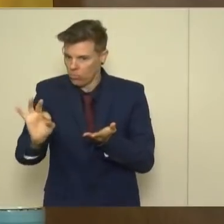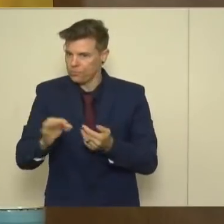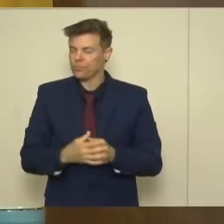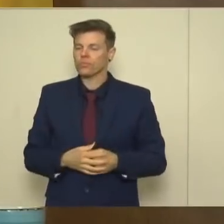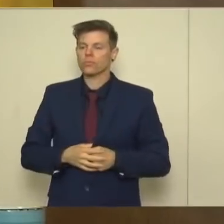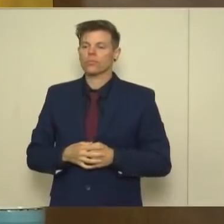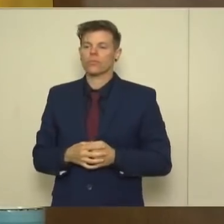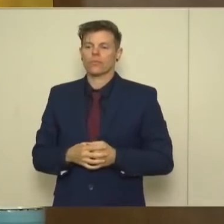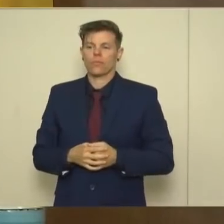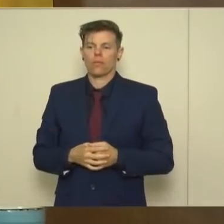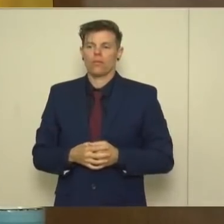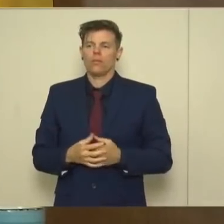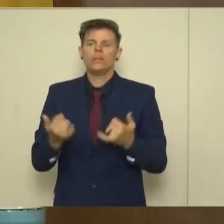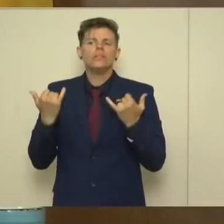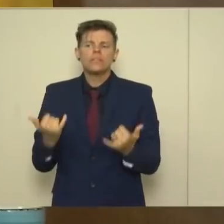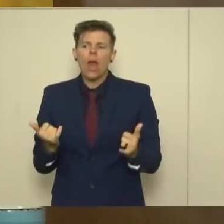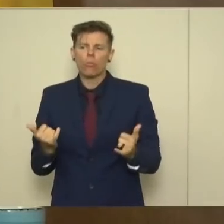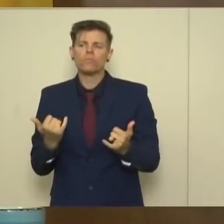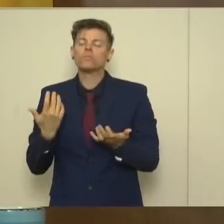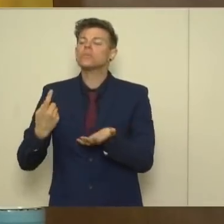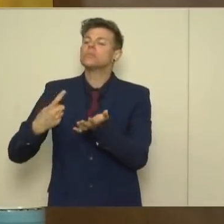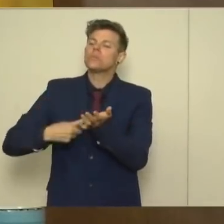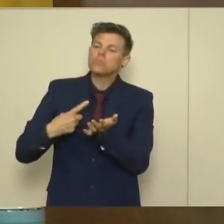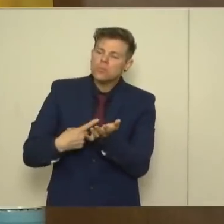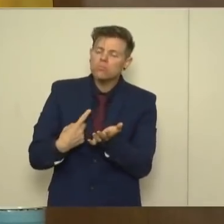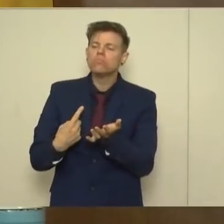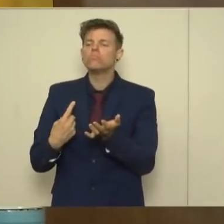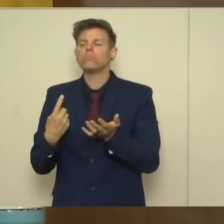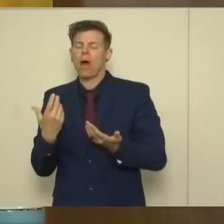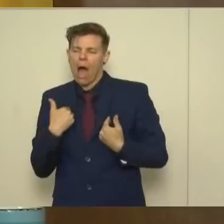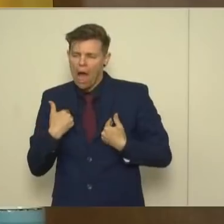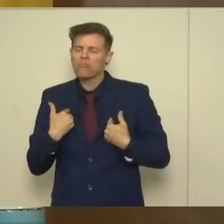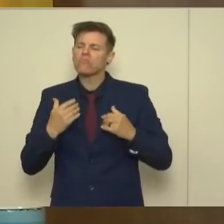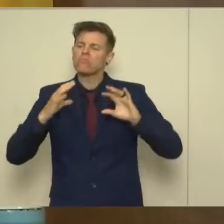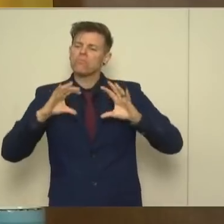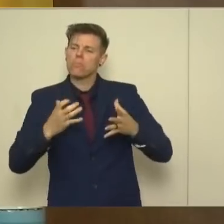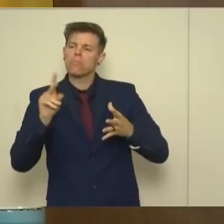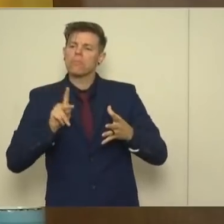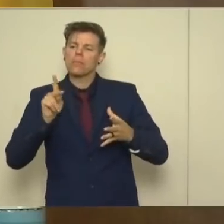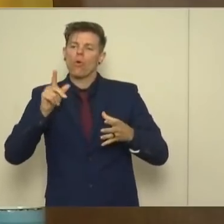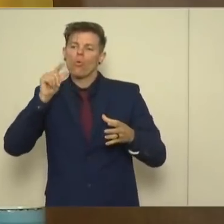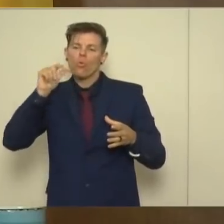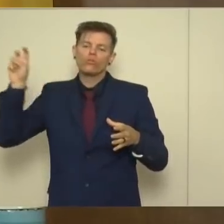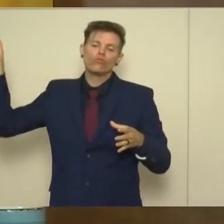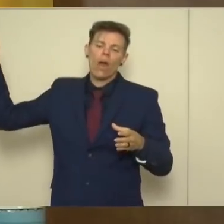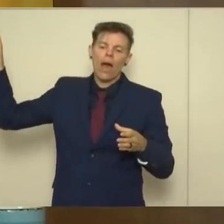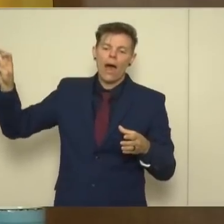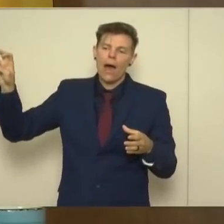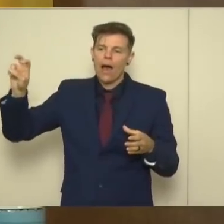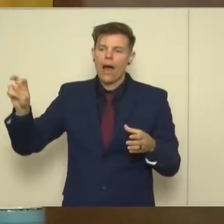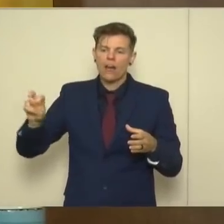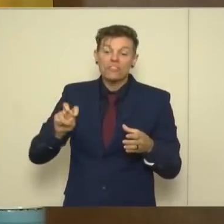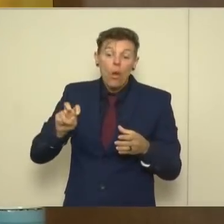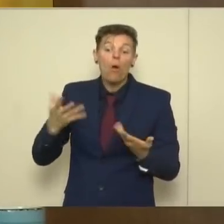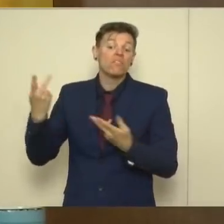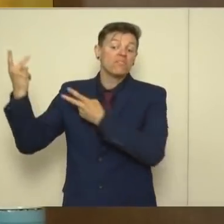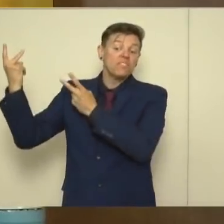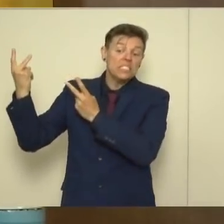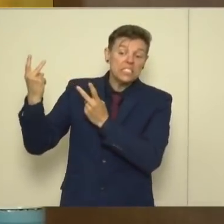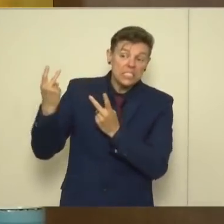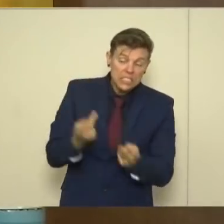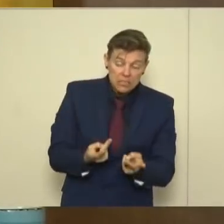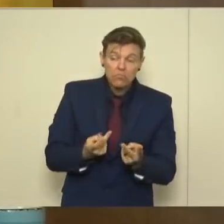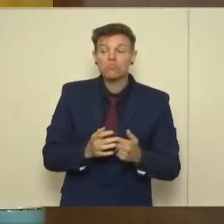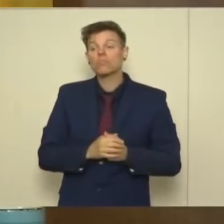that sometimes we'll have folks who will come into a community traveling or visiting a student,